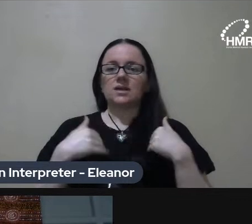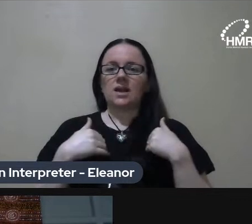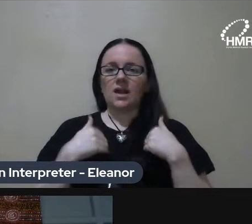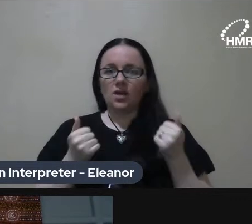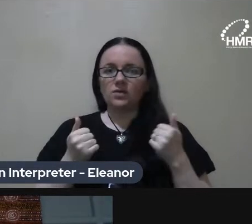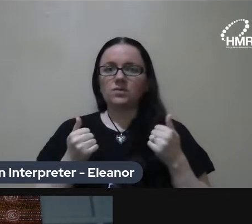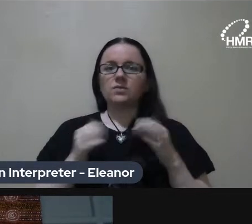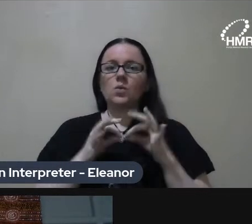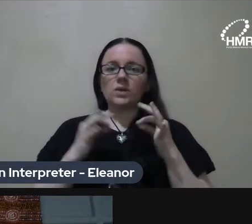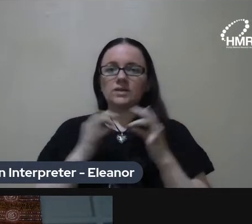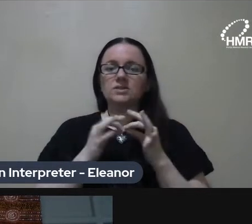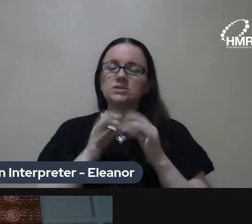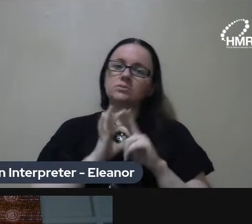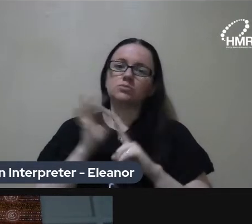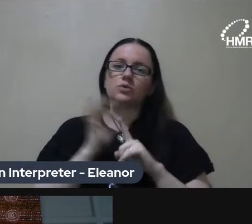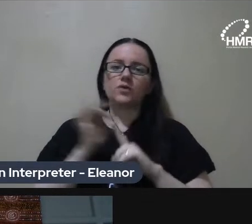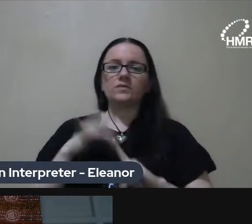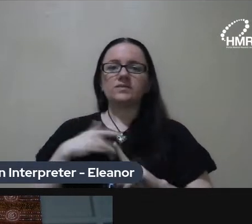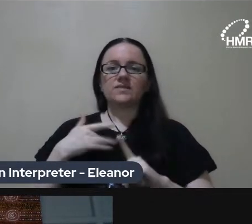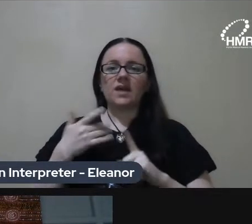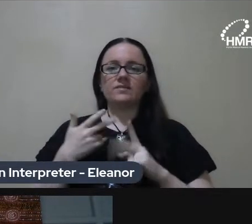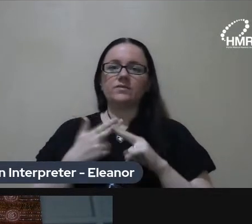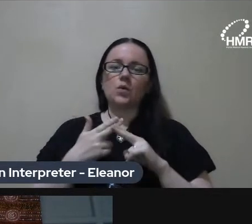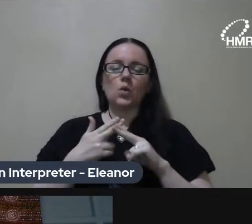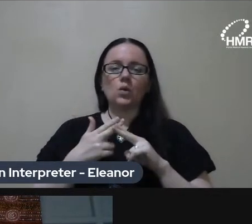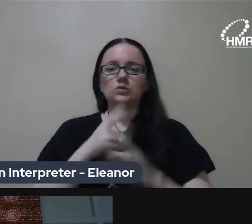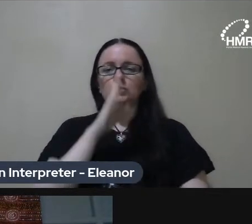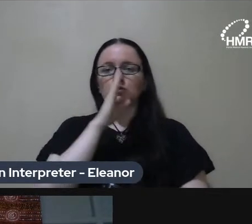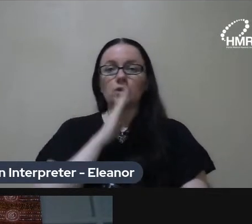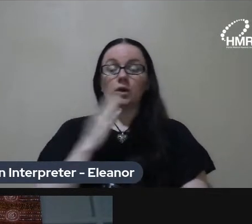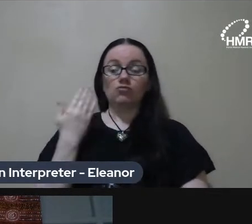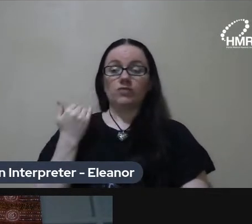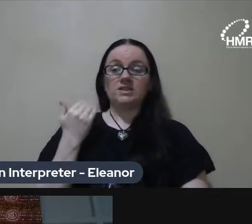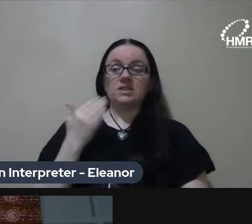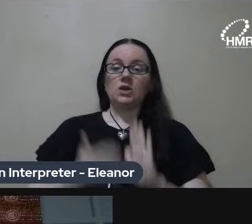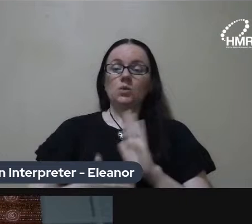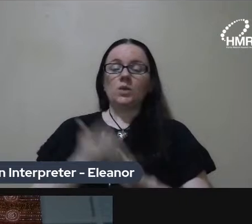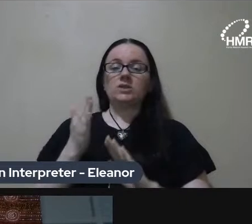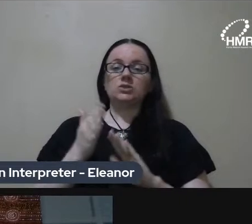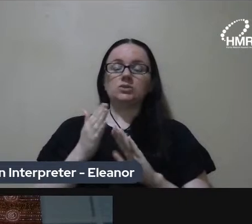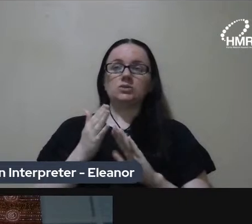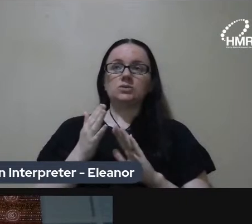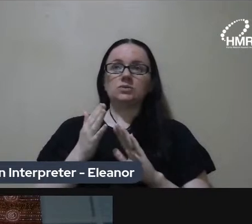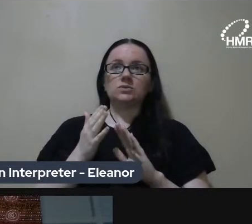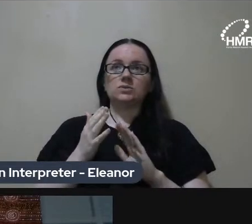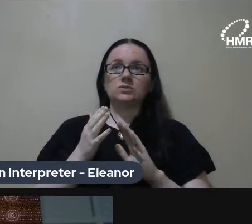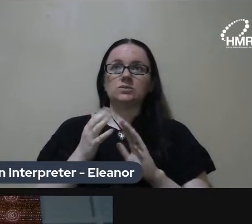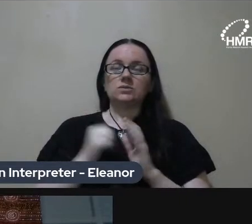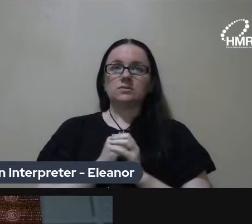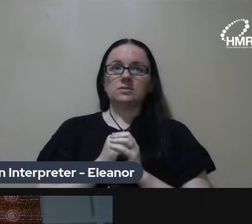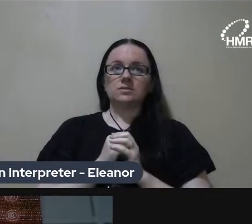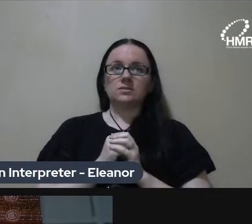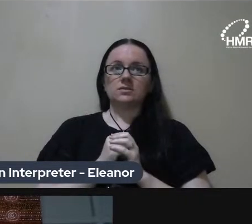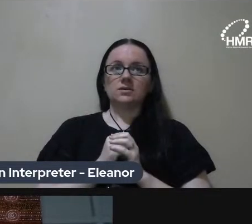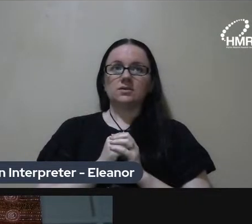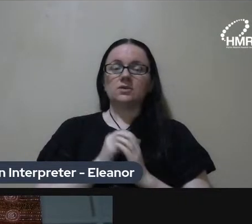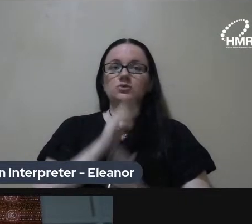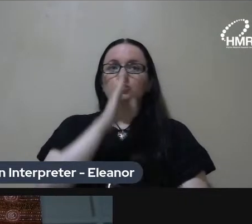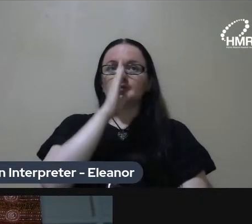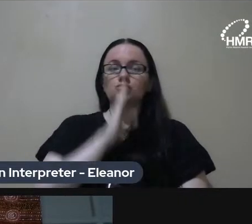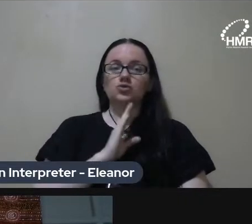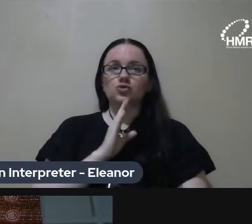stroke. She recently presented a paper at the the Stroke Society